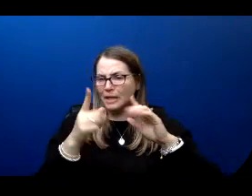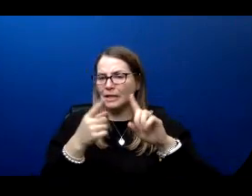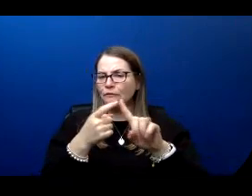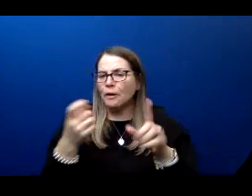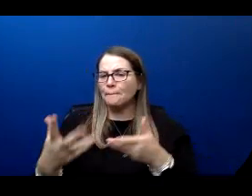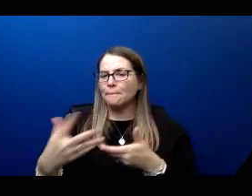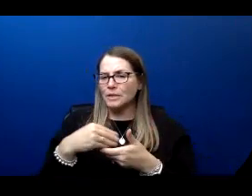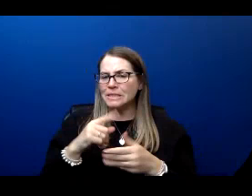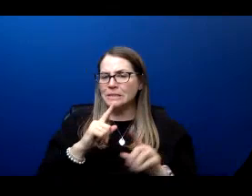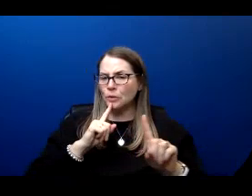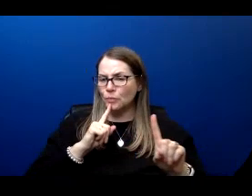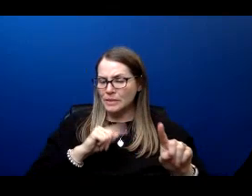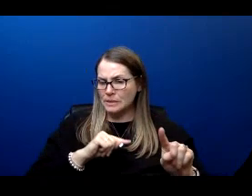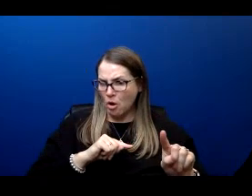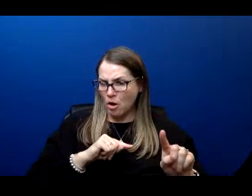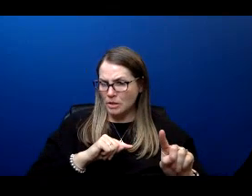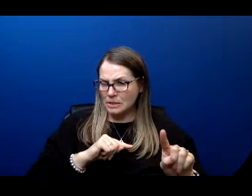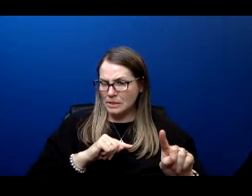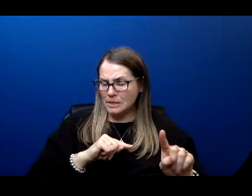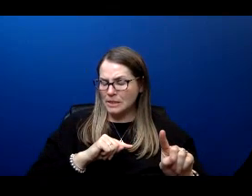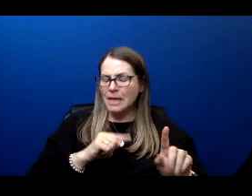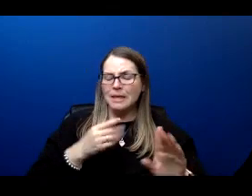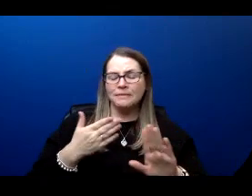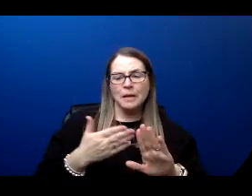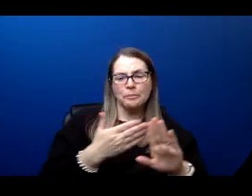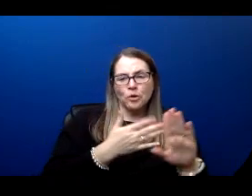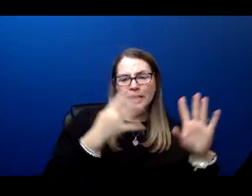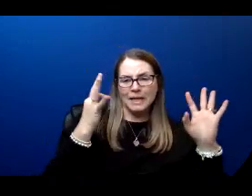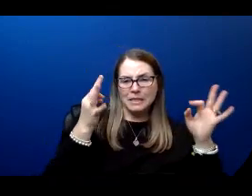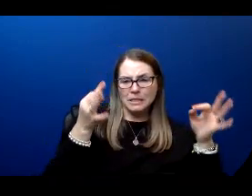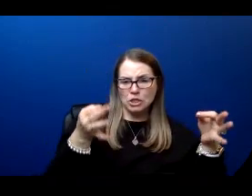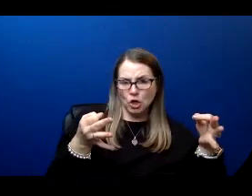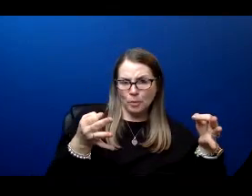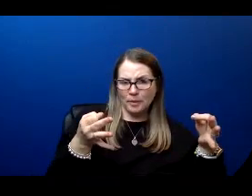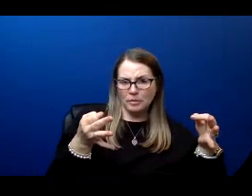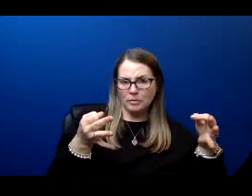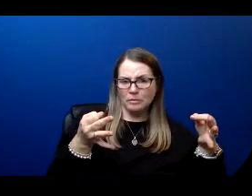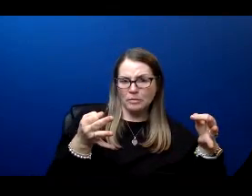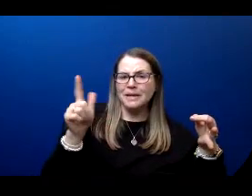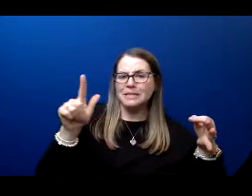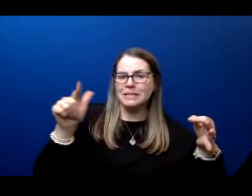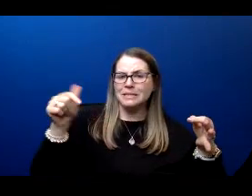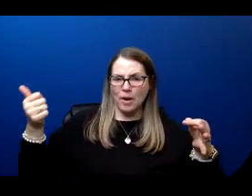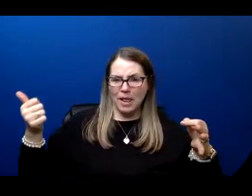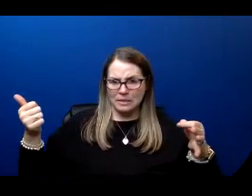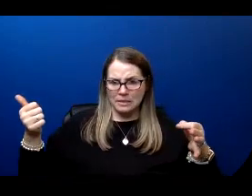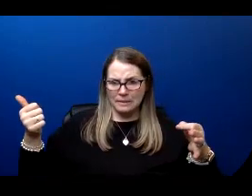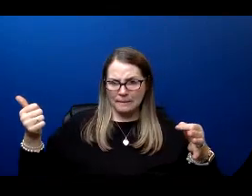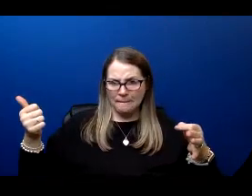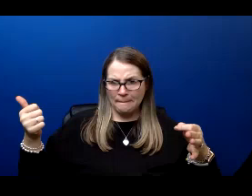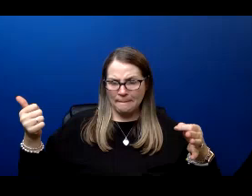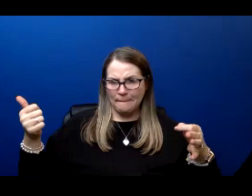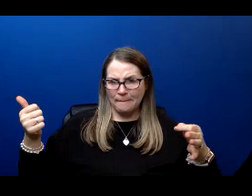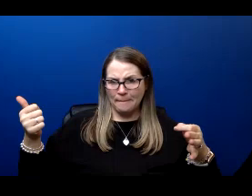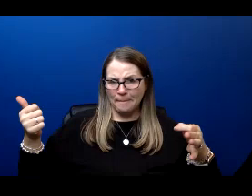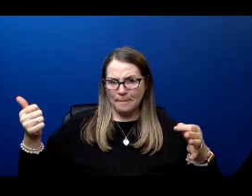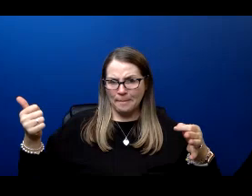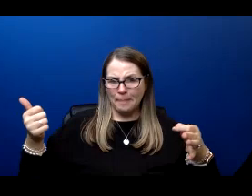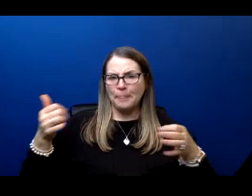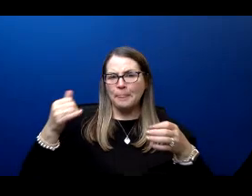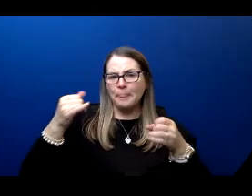responses rather than being predetermined by me or by someone else. So, final information